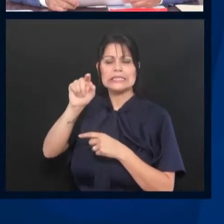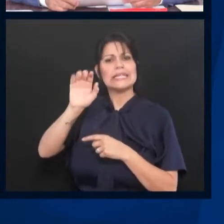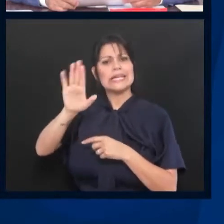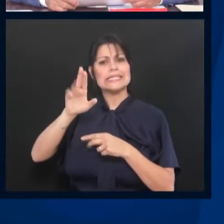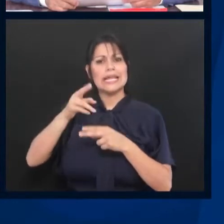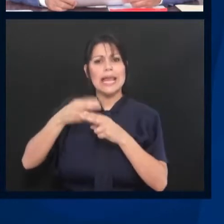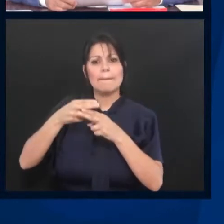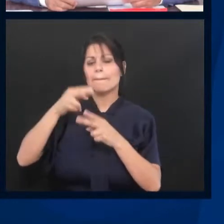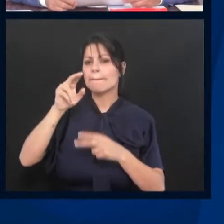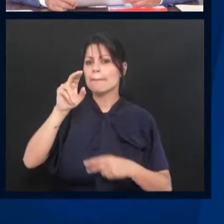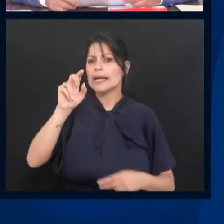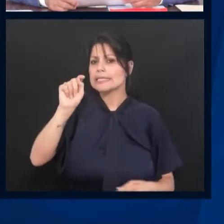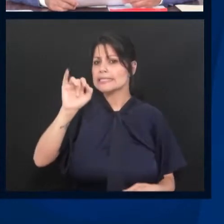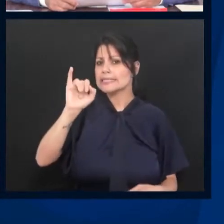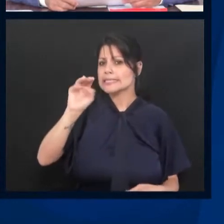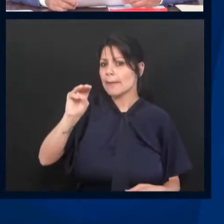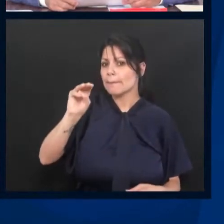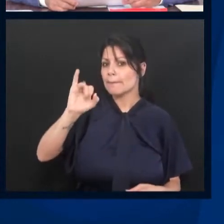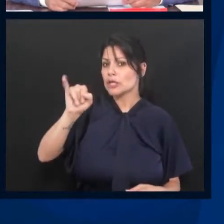name, Tim